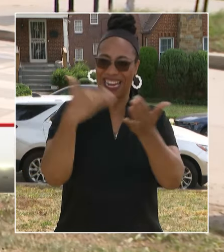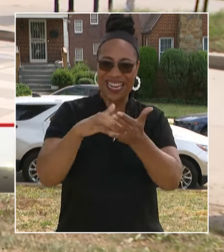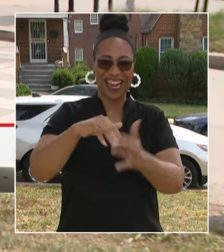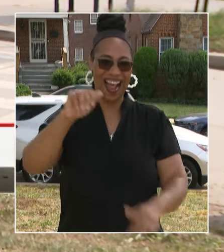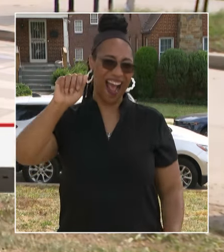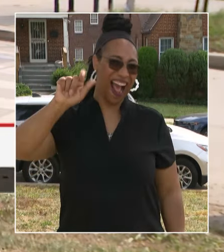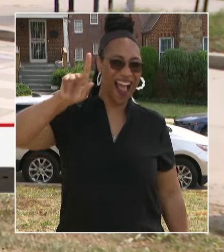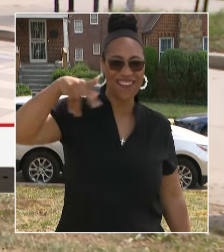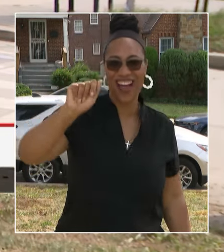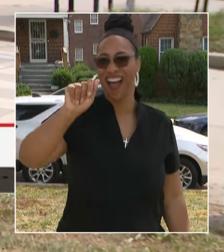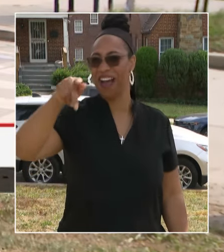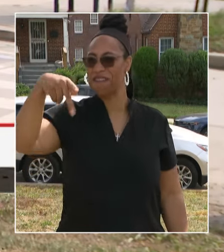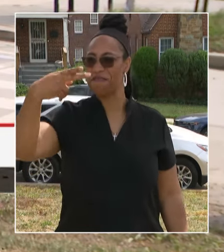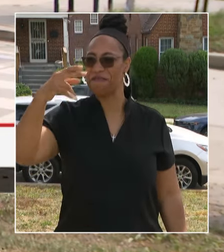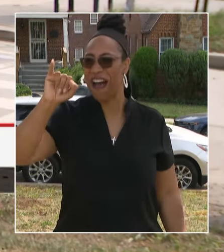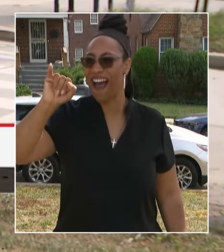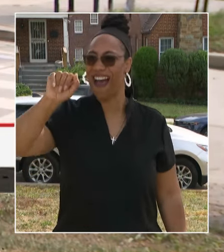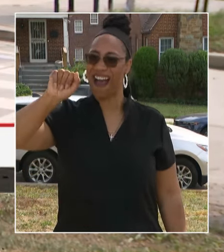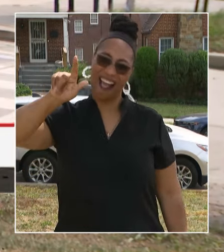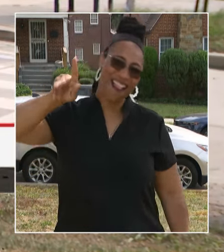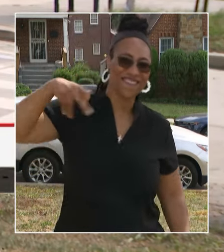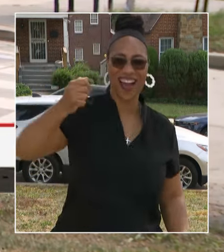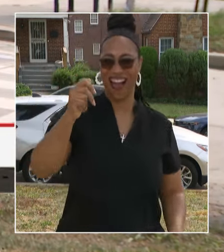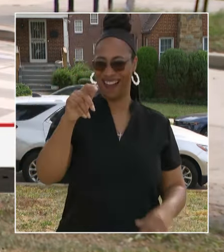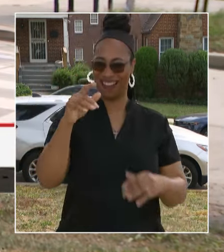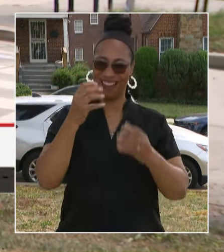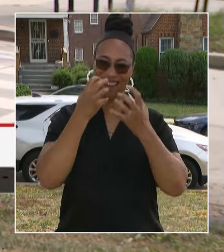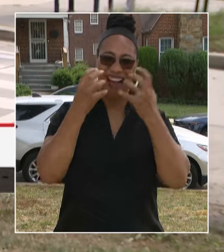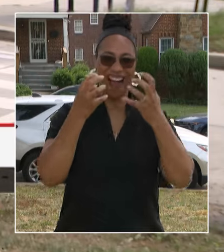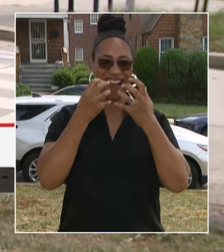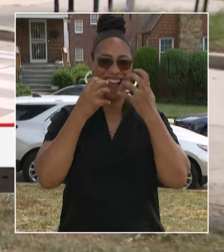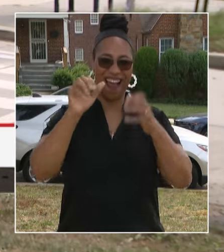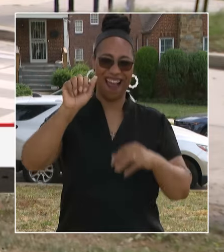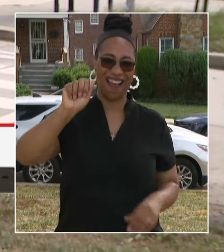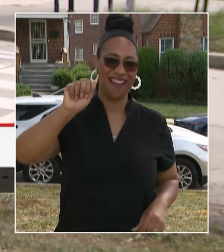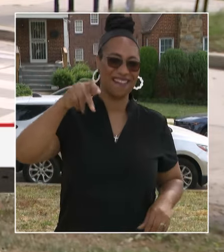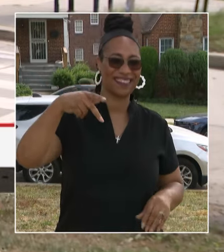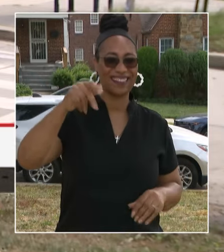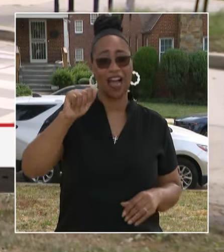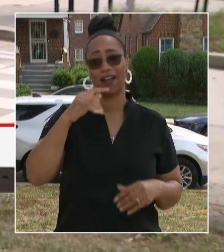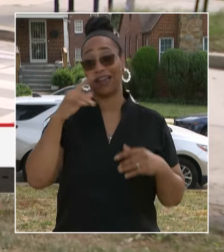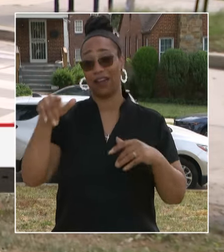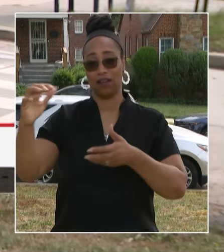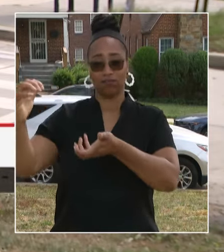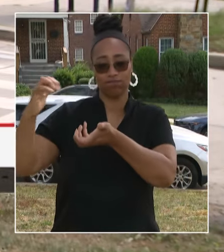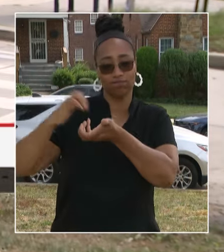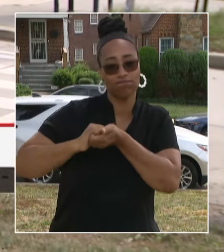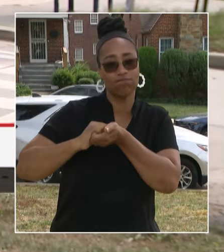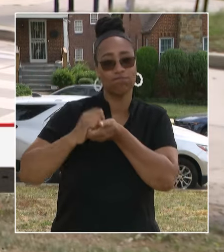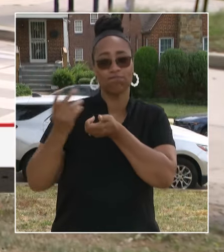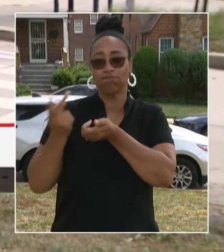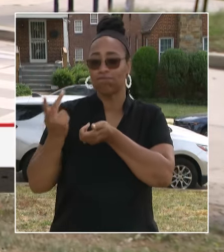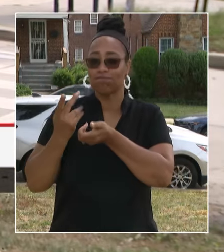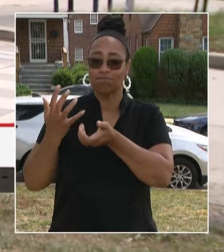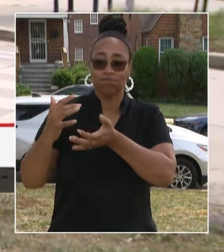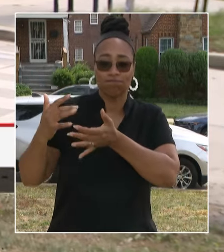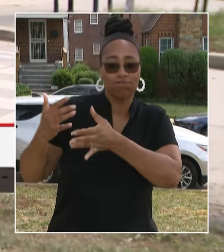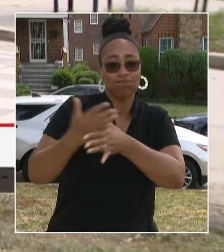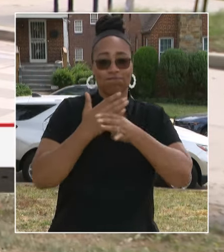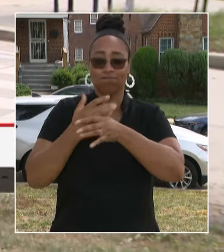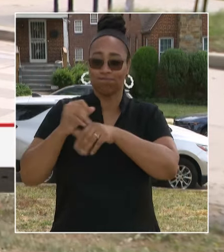scholarship, and love for all mankind. And clearly, Dr. Spaulding espoused this each and every day of his life. And even